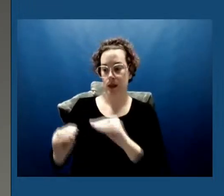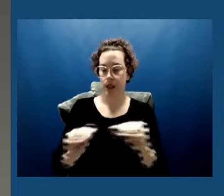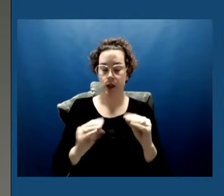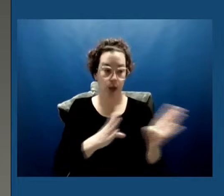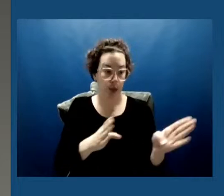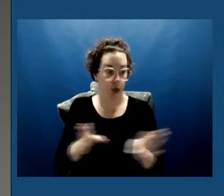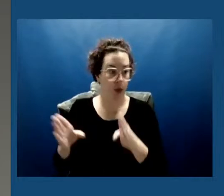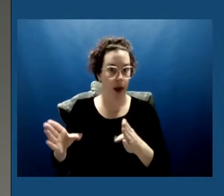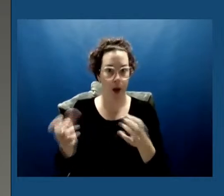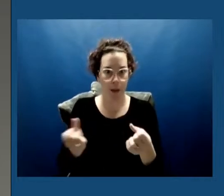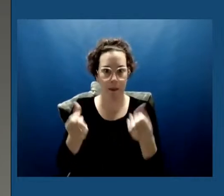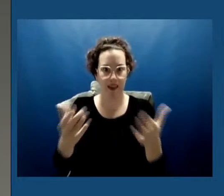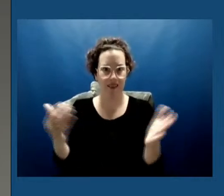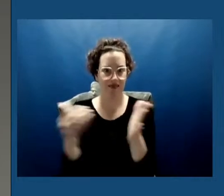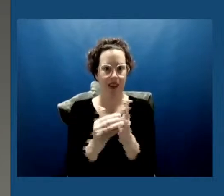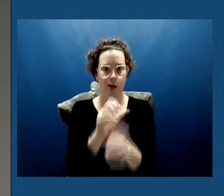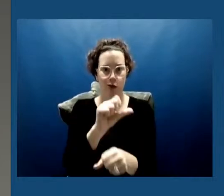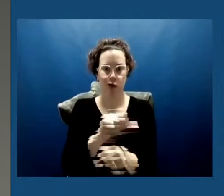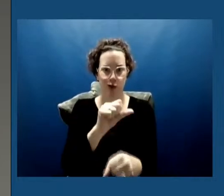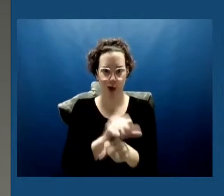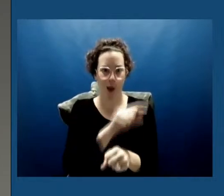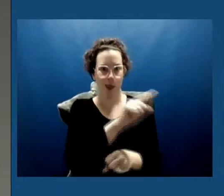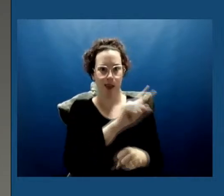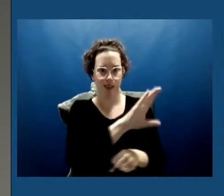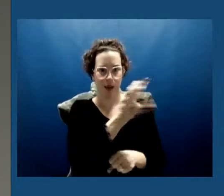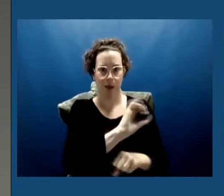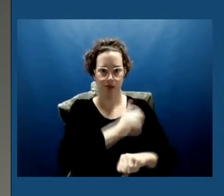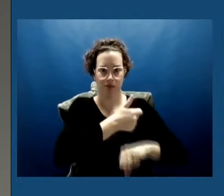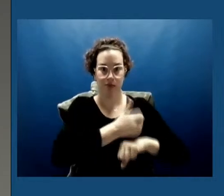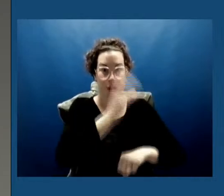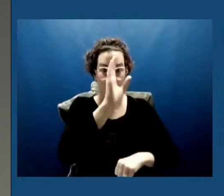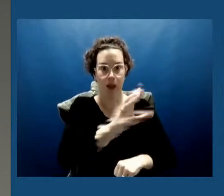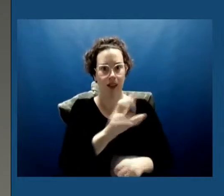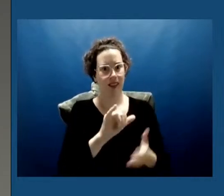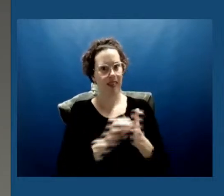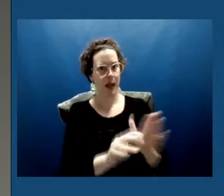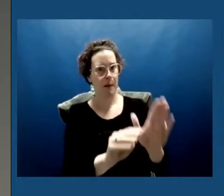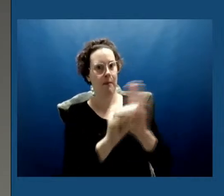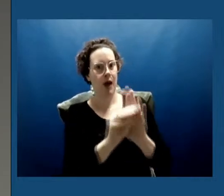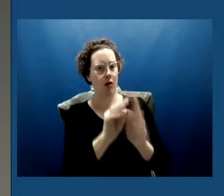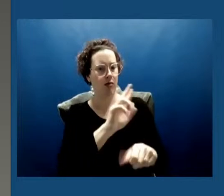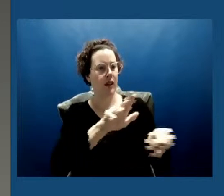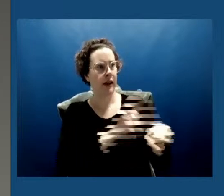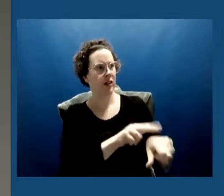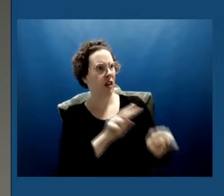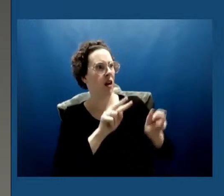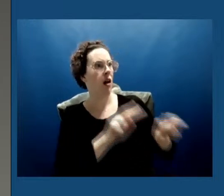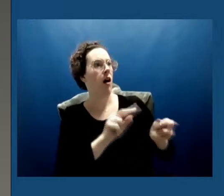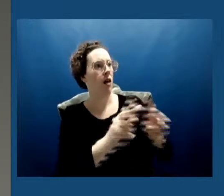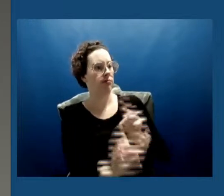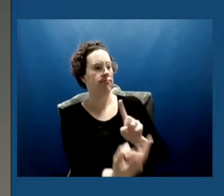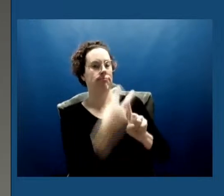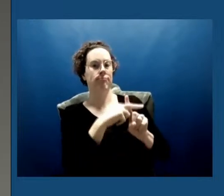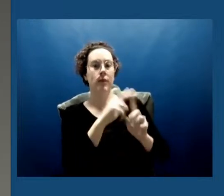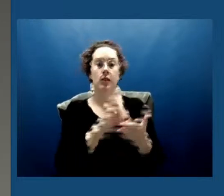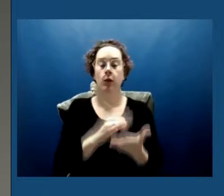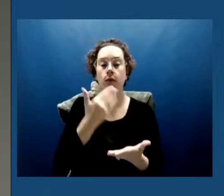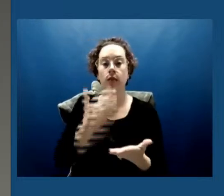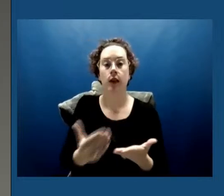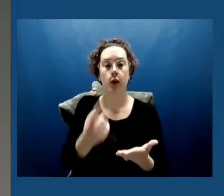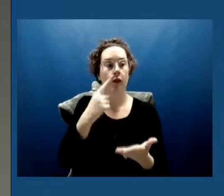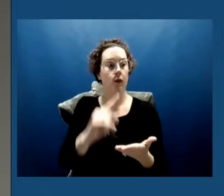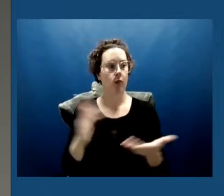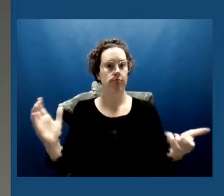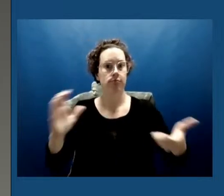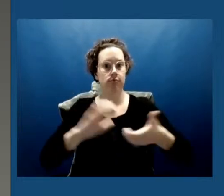Micron will be creating. This is a model for the nation. I commend Micron for working with labor, signing one of the largest